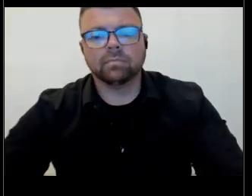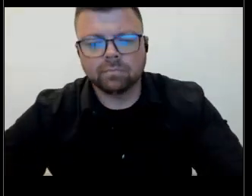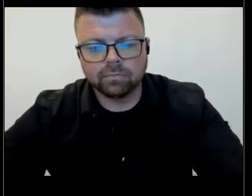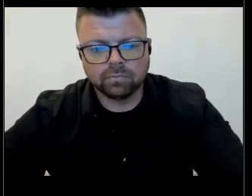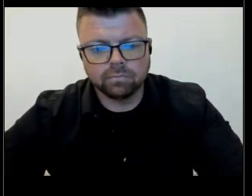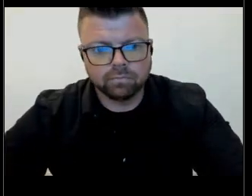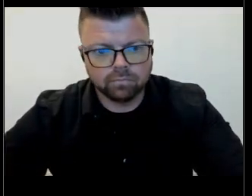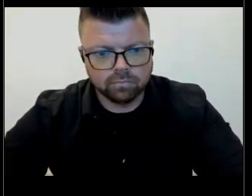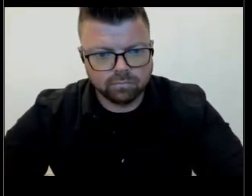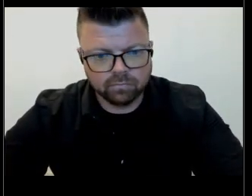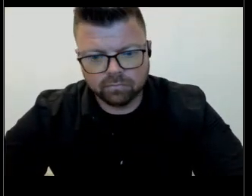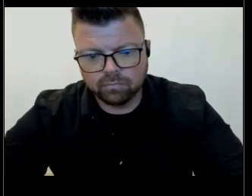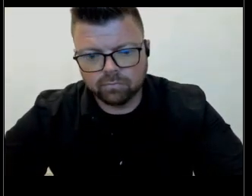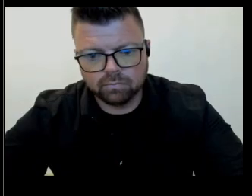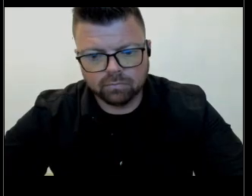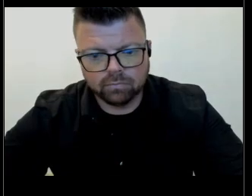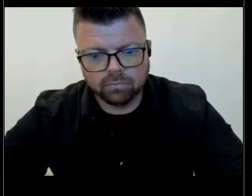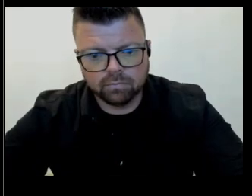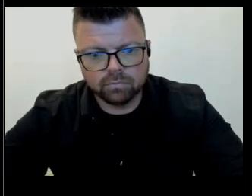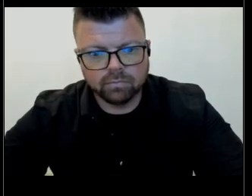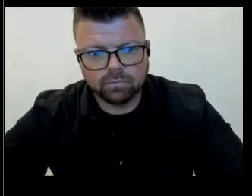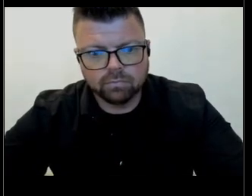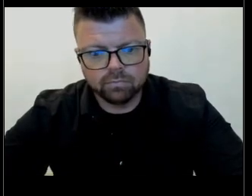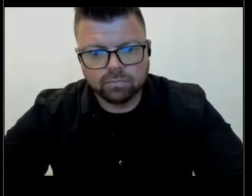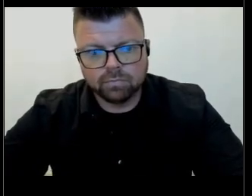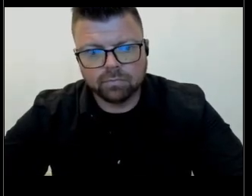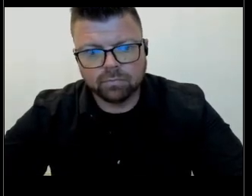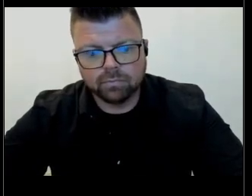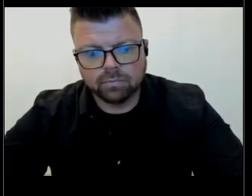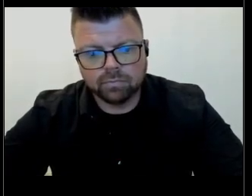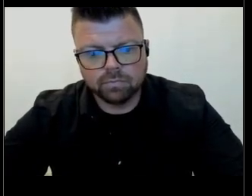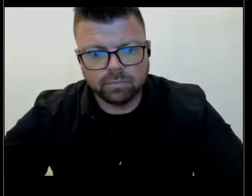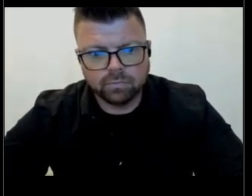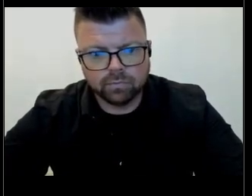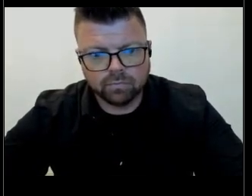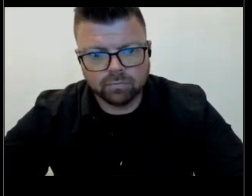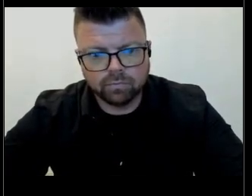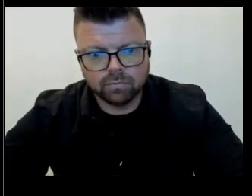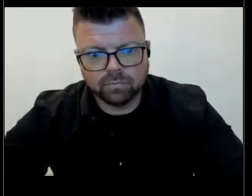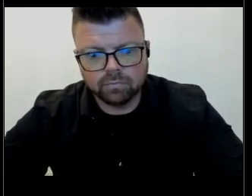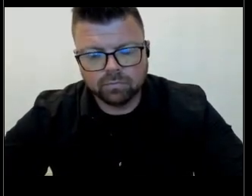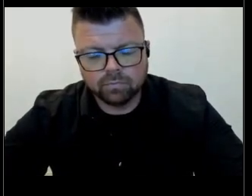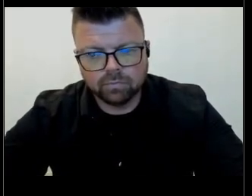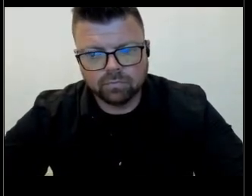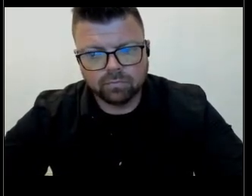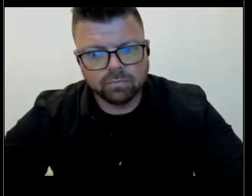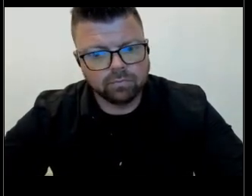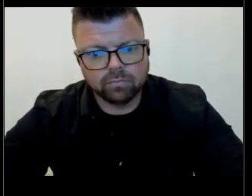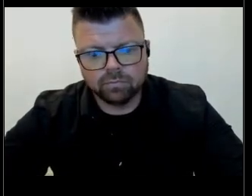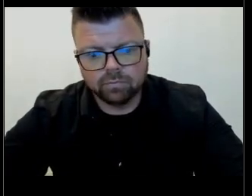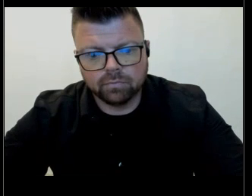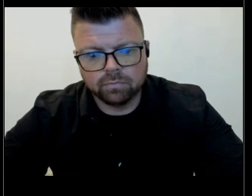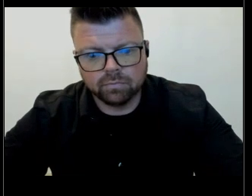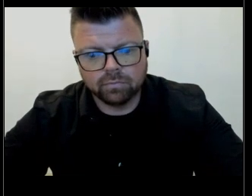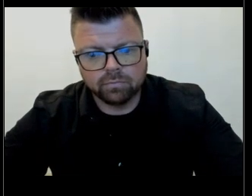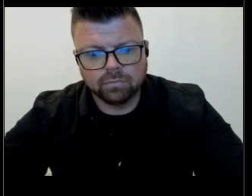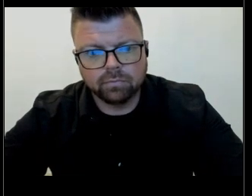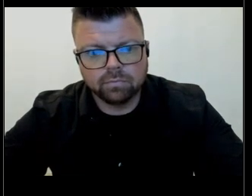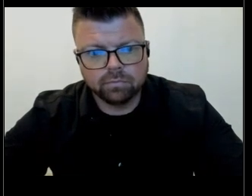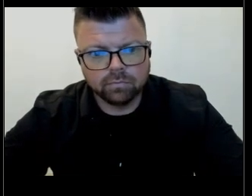And again, this reads, mirrors in public toilets must be mounted with the bottom reflective edge no